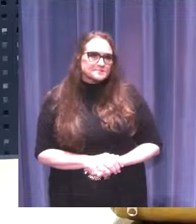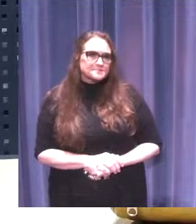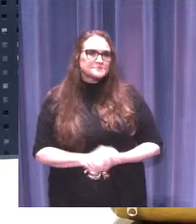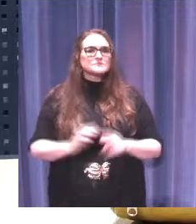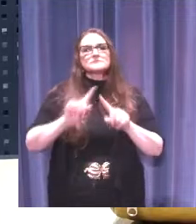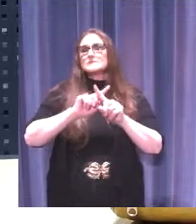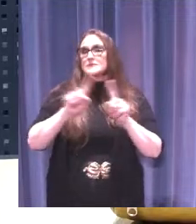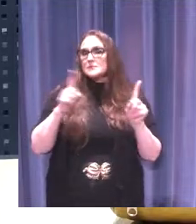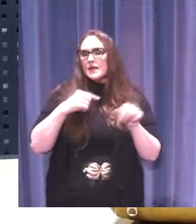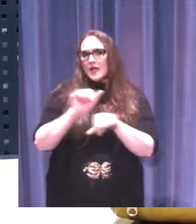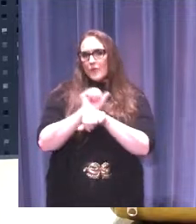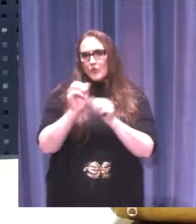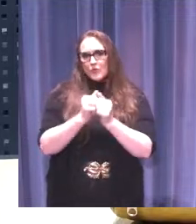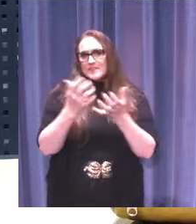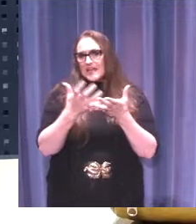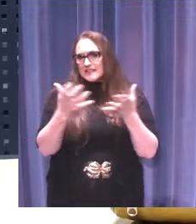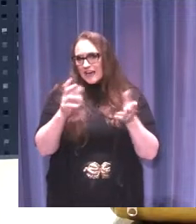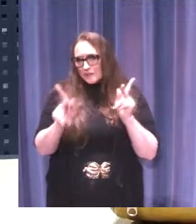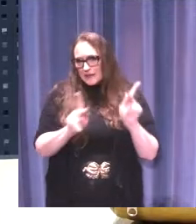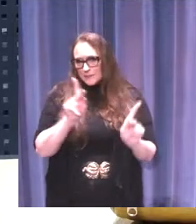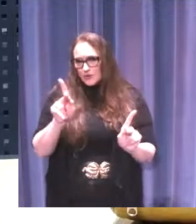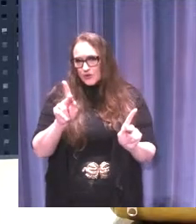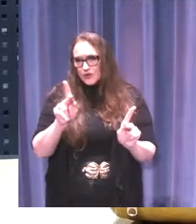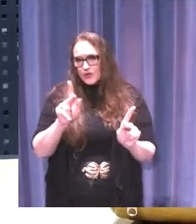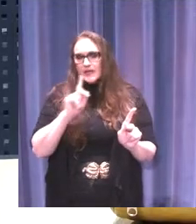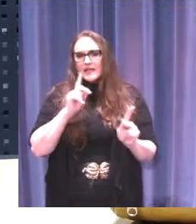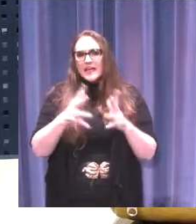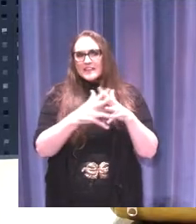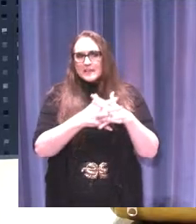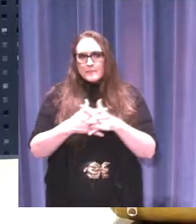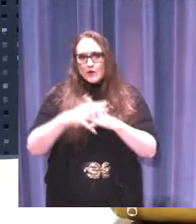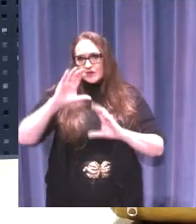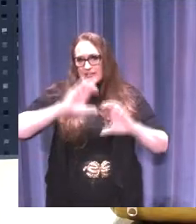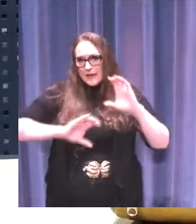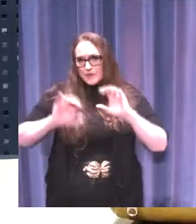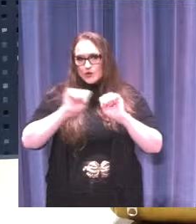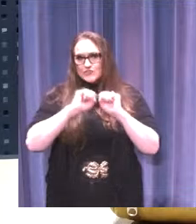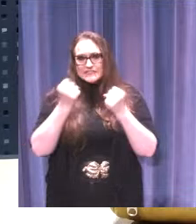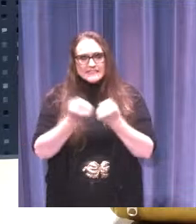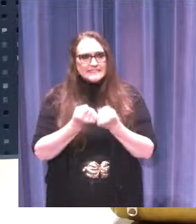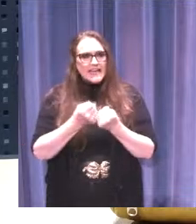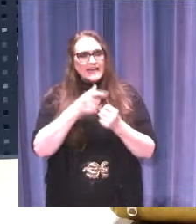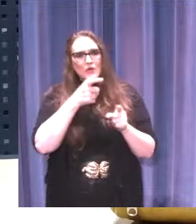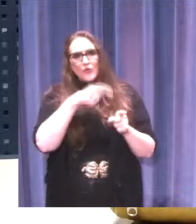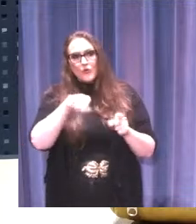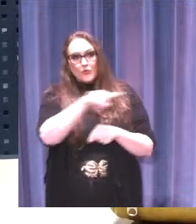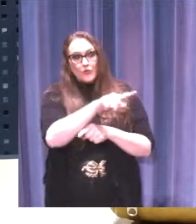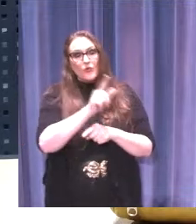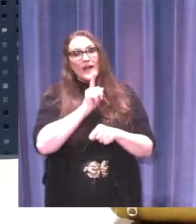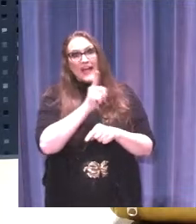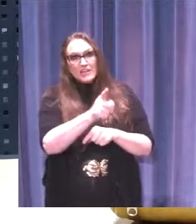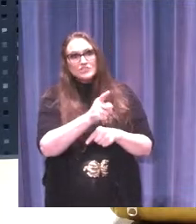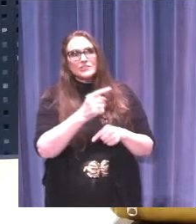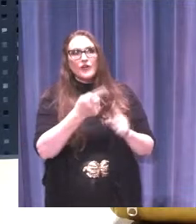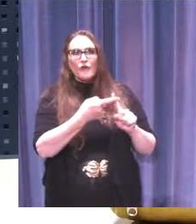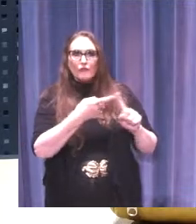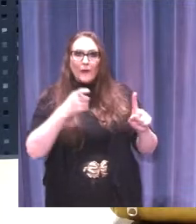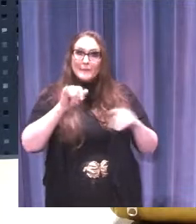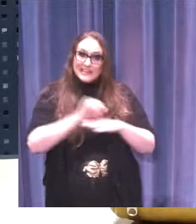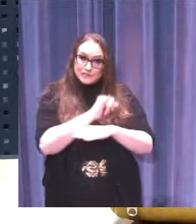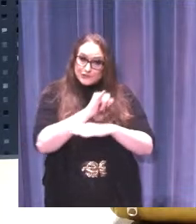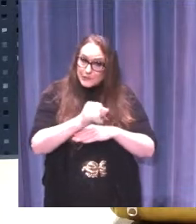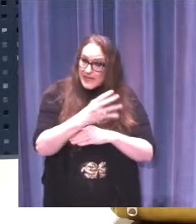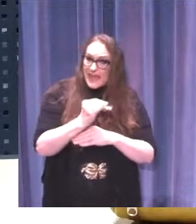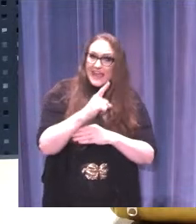But I work with a lot of people in the American Chemical Society who actually are from industry